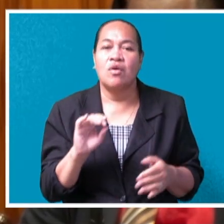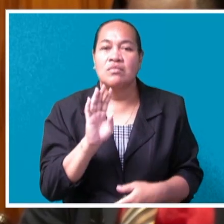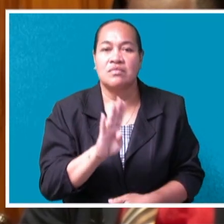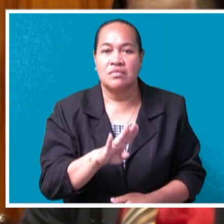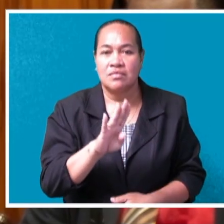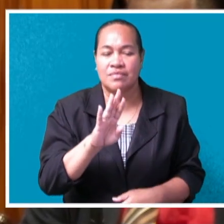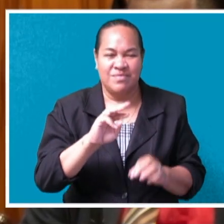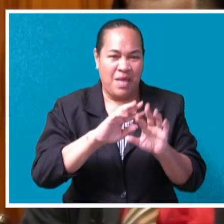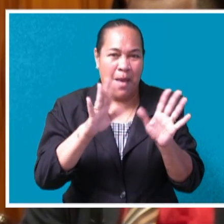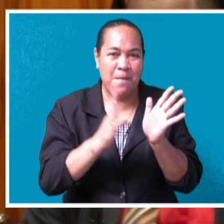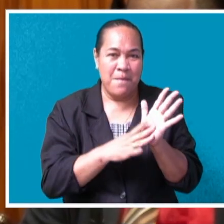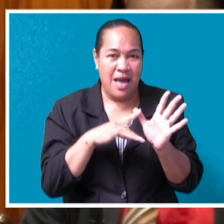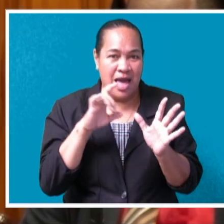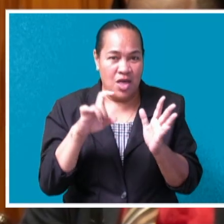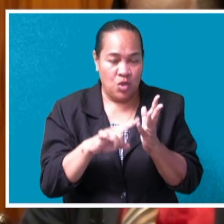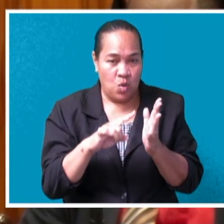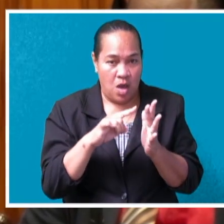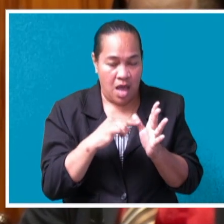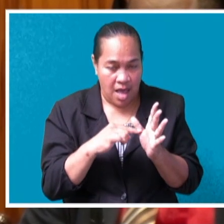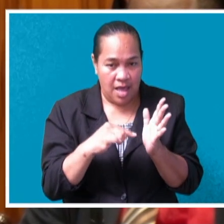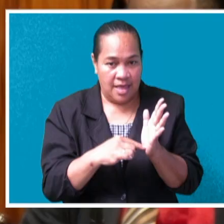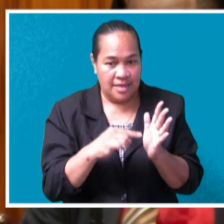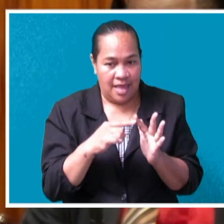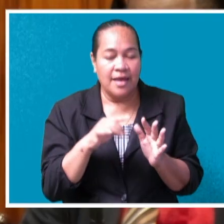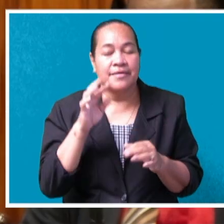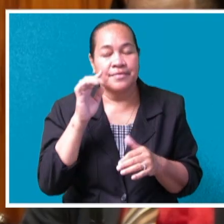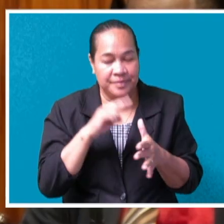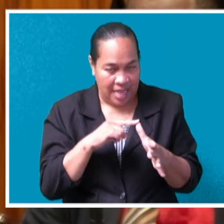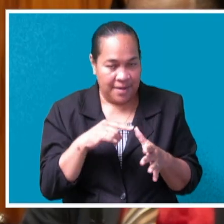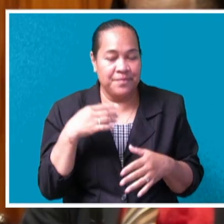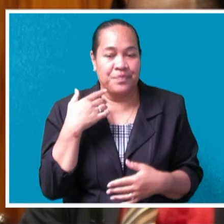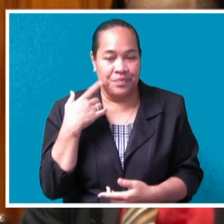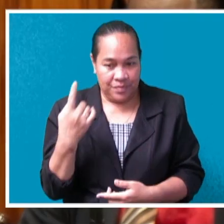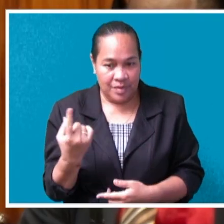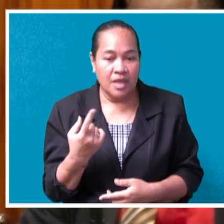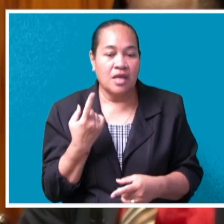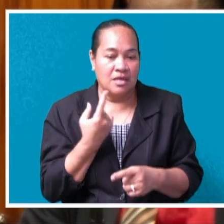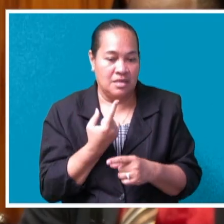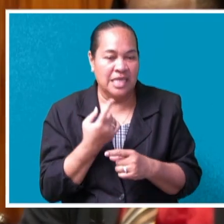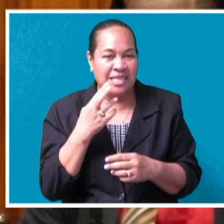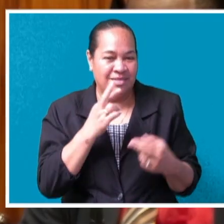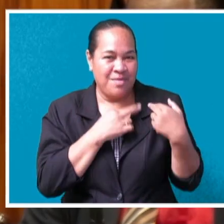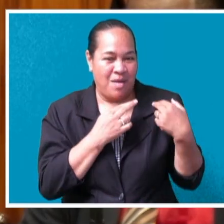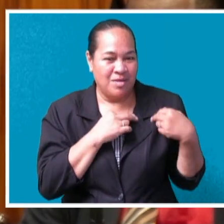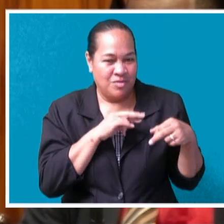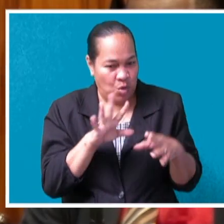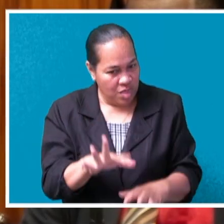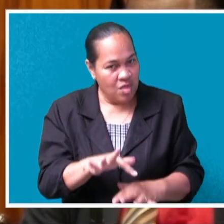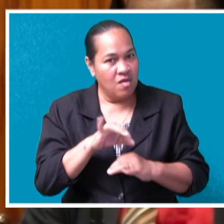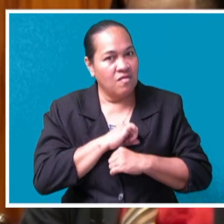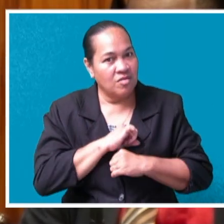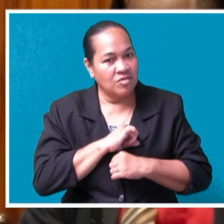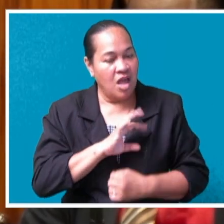presided over the constitutional processes that followed the election with confidence,